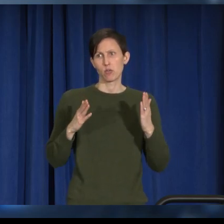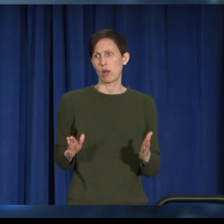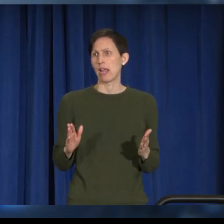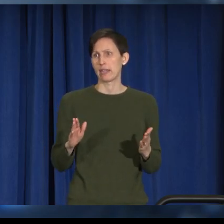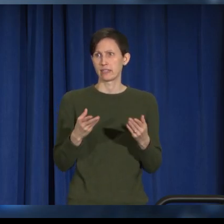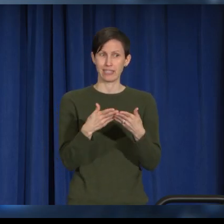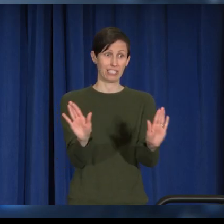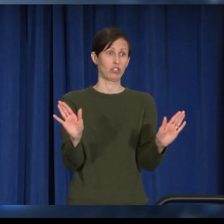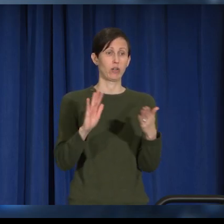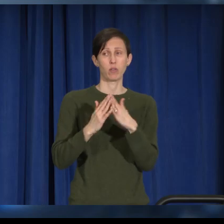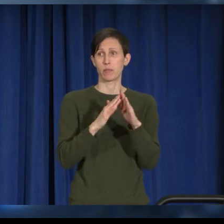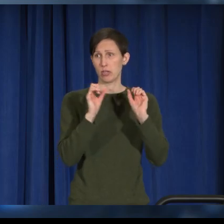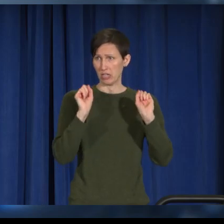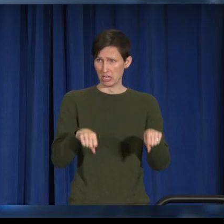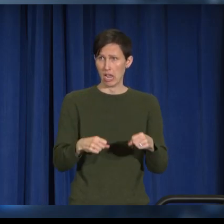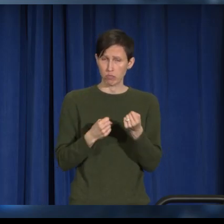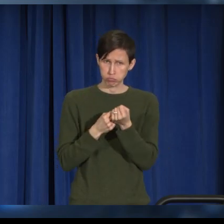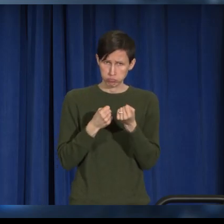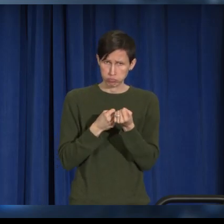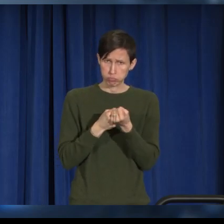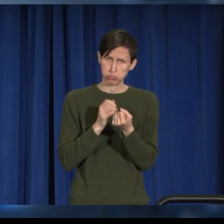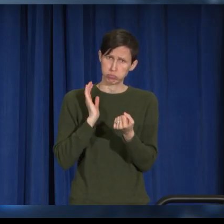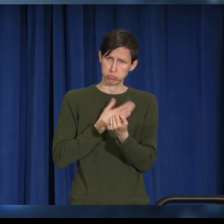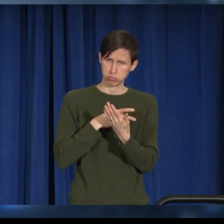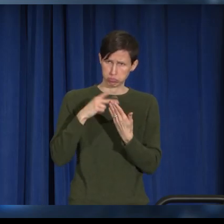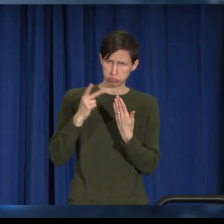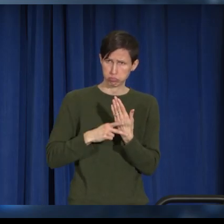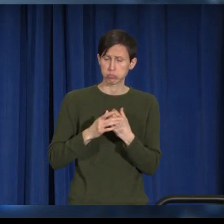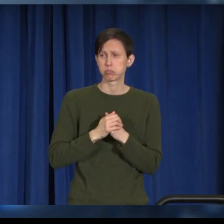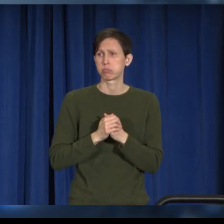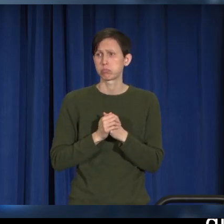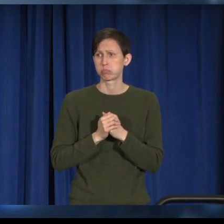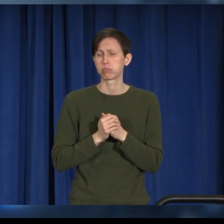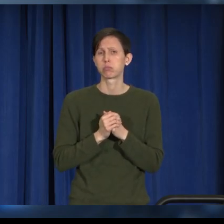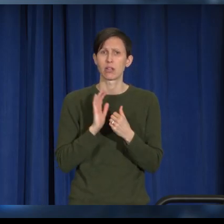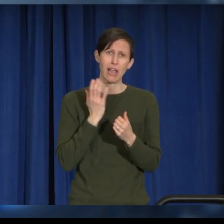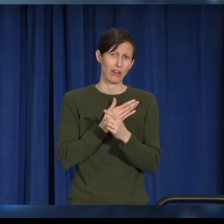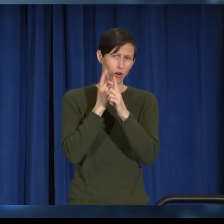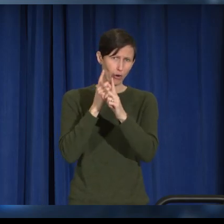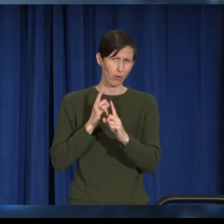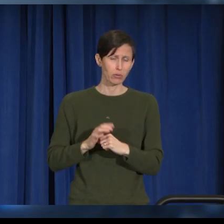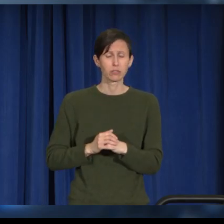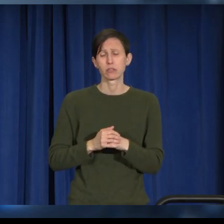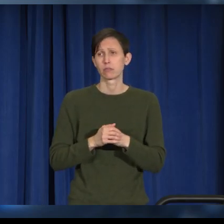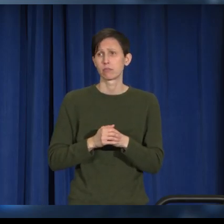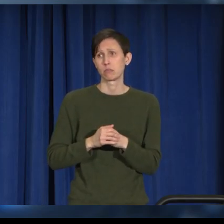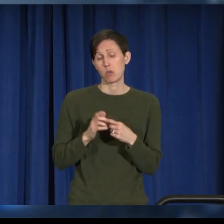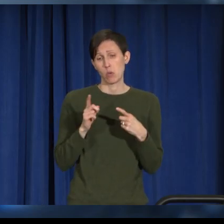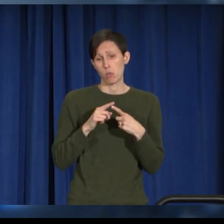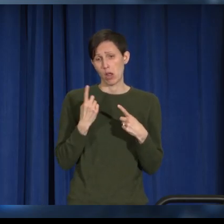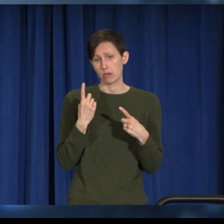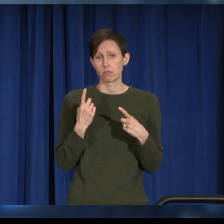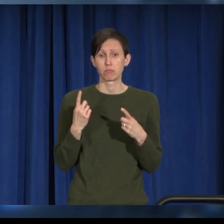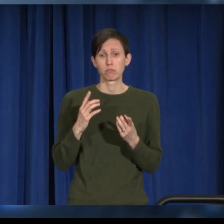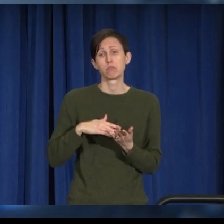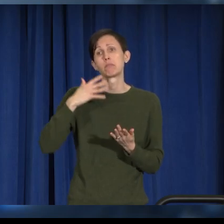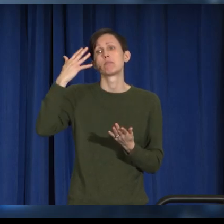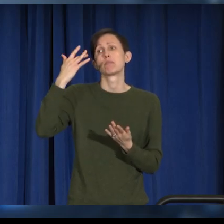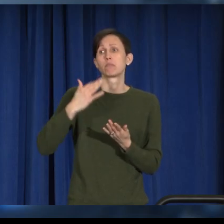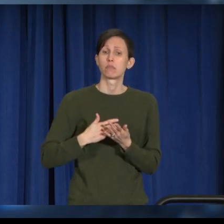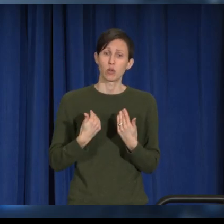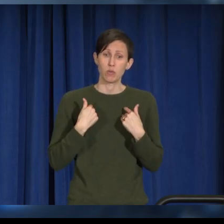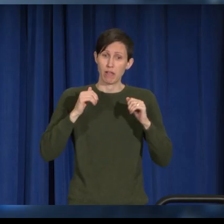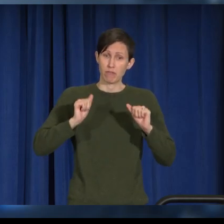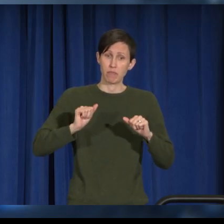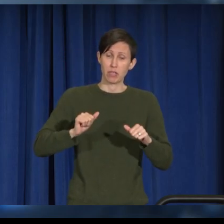of the general community can support this overall initiative. And what we're trying to do is, one, we do from time to time have the